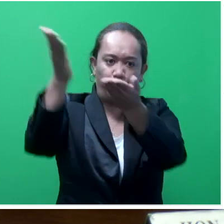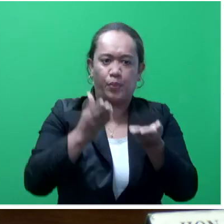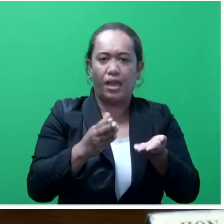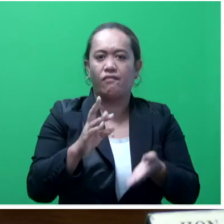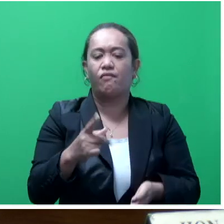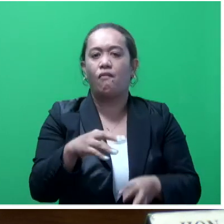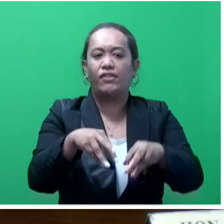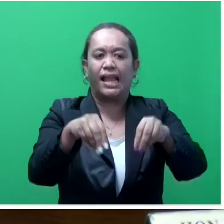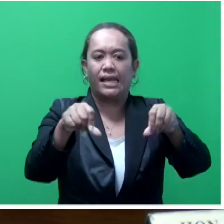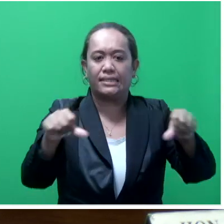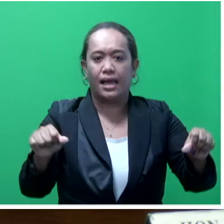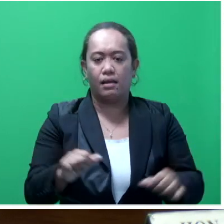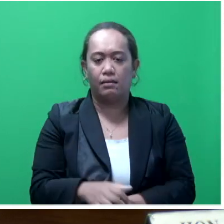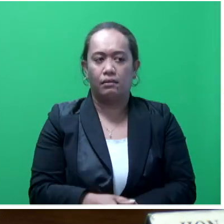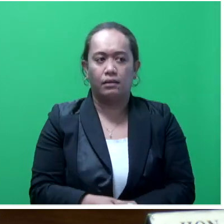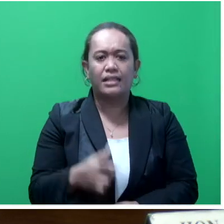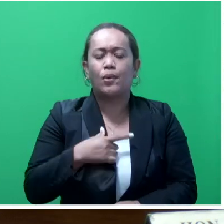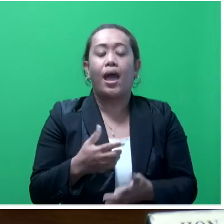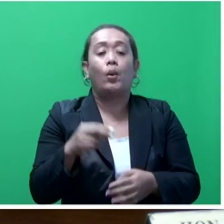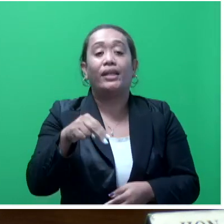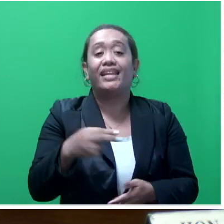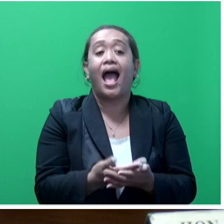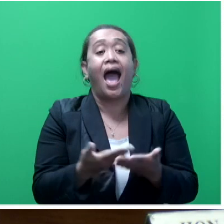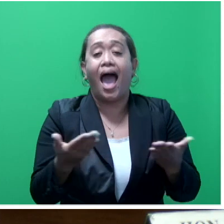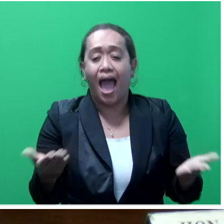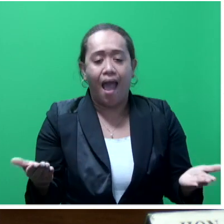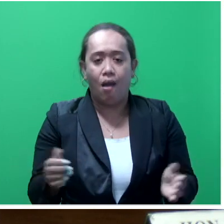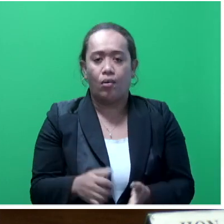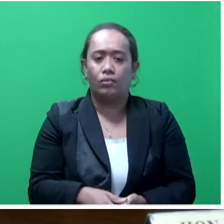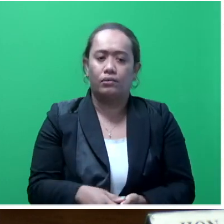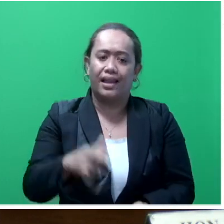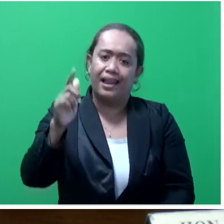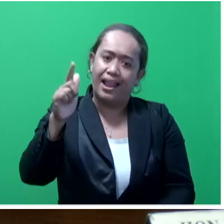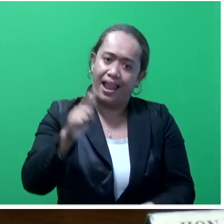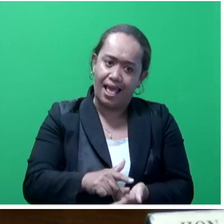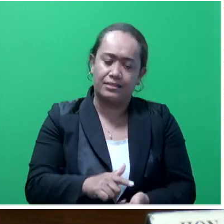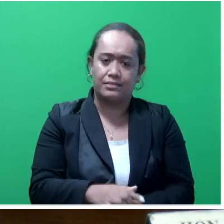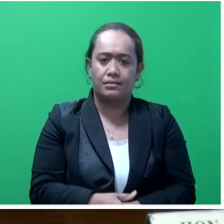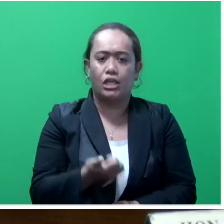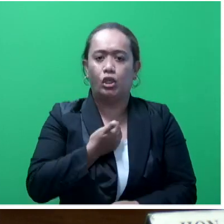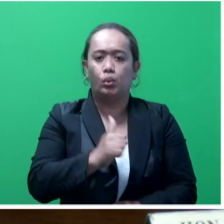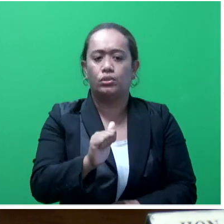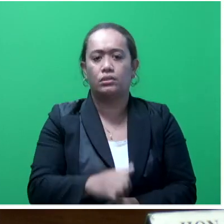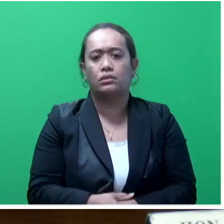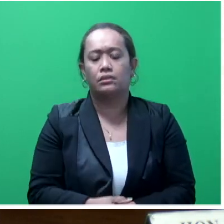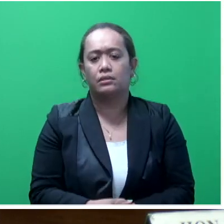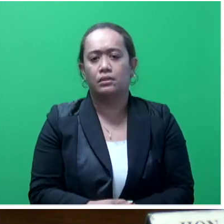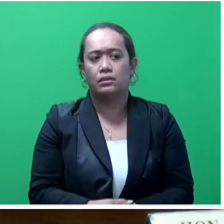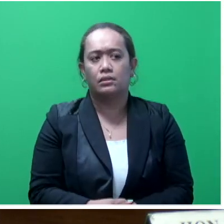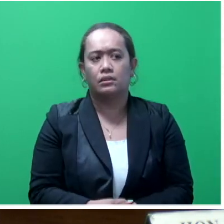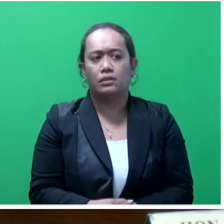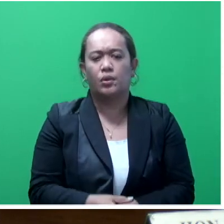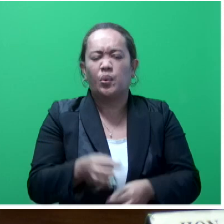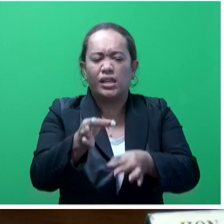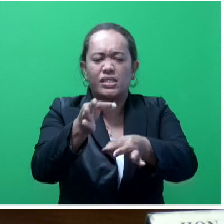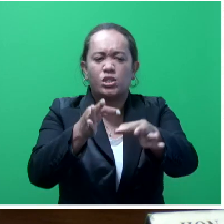see how we can reduce the utilization of inorganic fertilizer and substitute it with